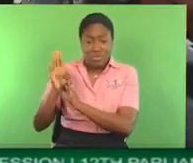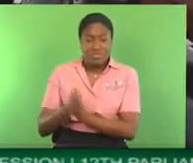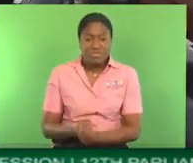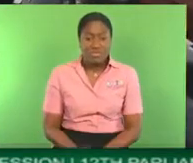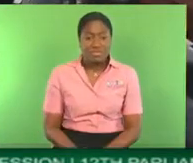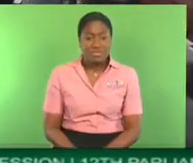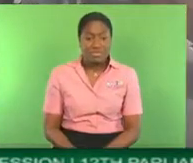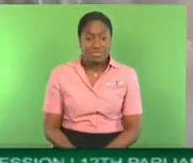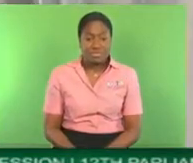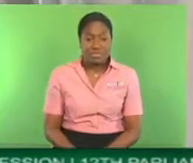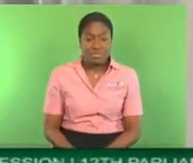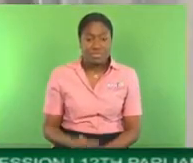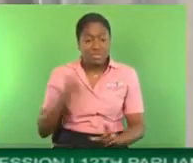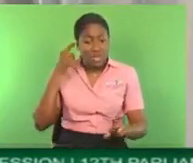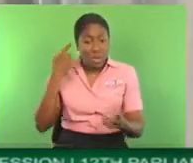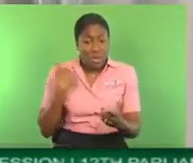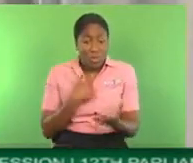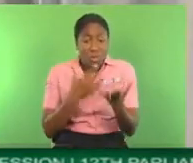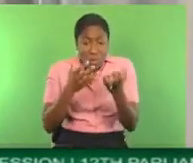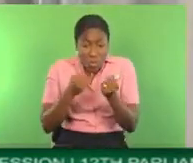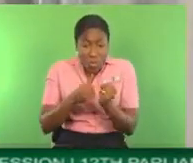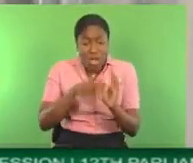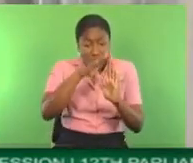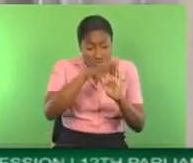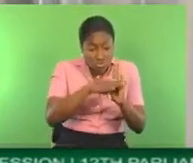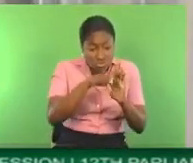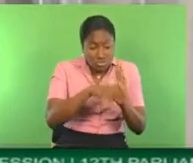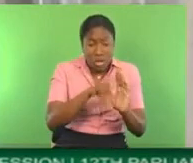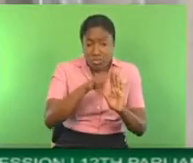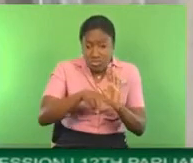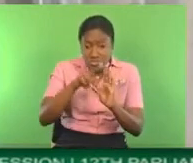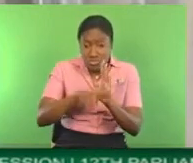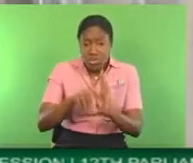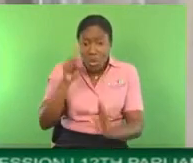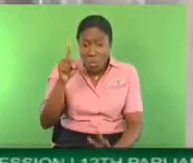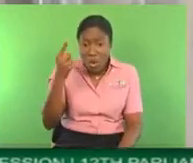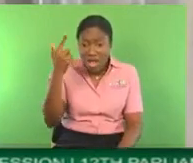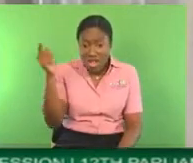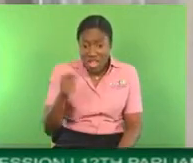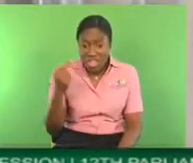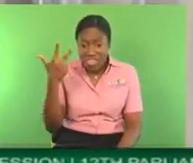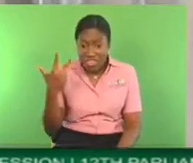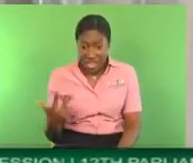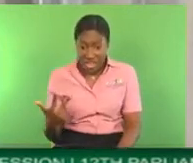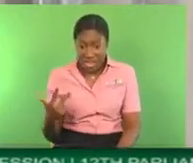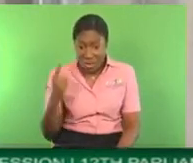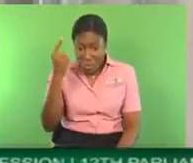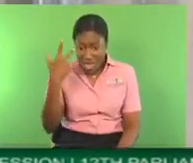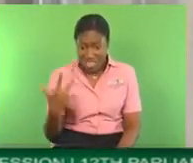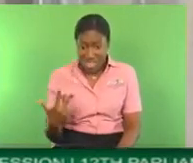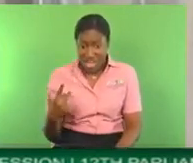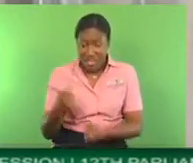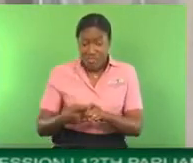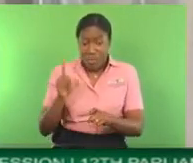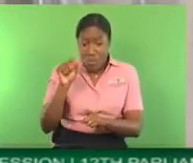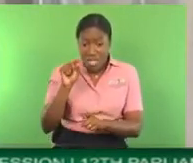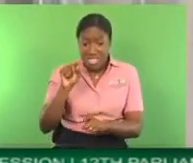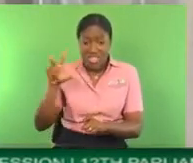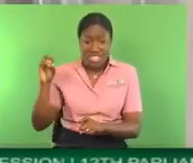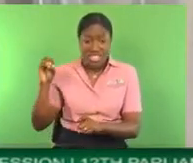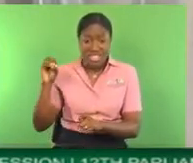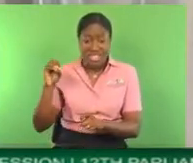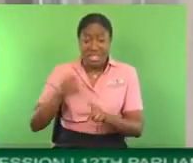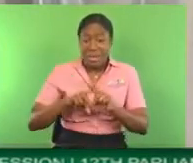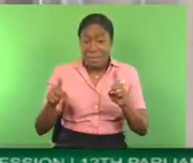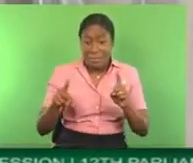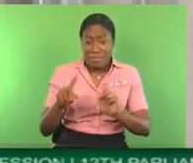of reducing premature deaths from NCDs by 1/3 in 2030. Madam Speaker,